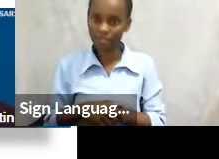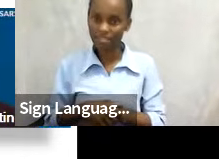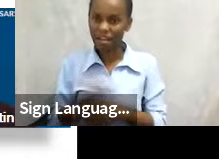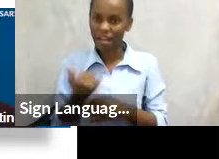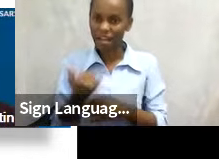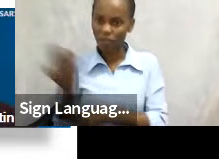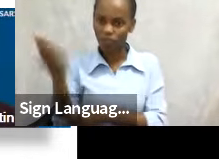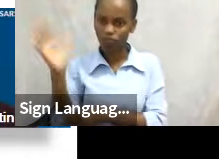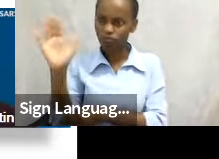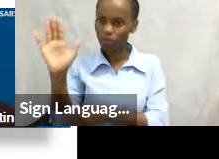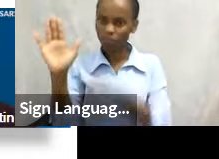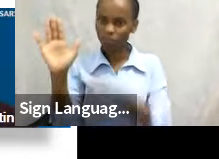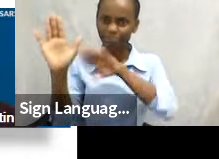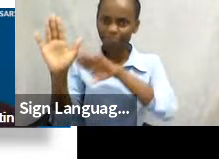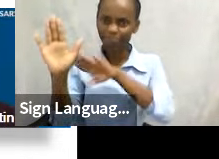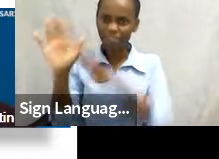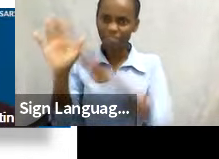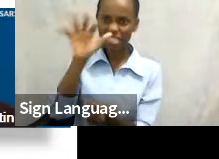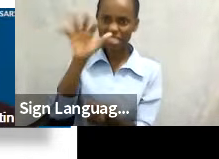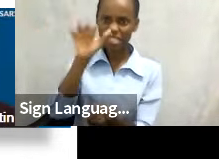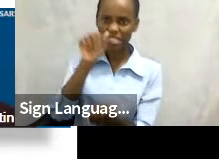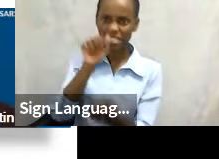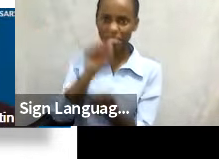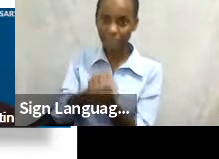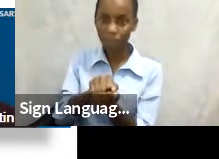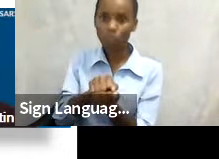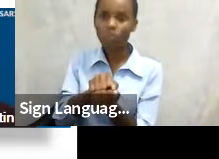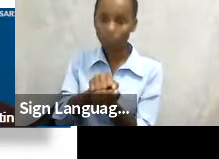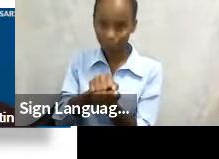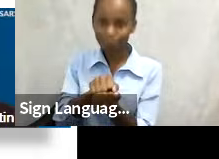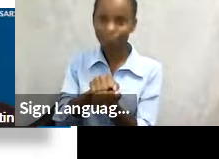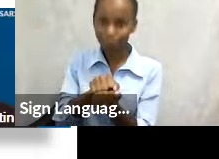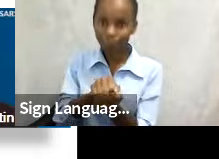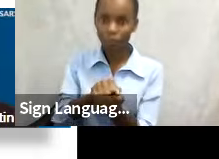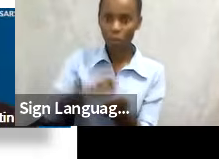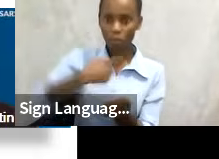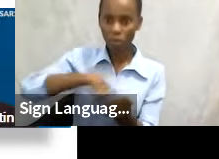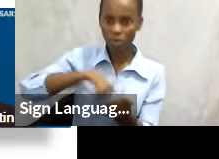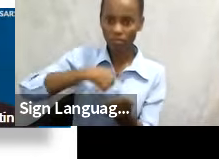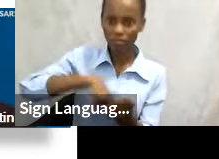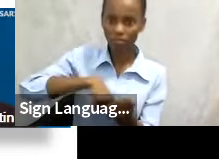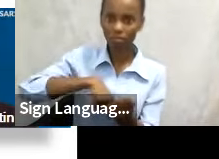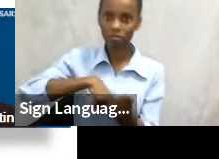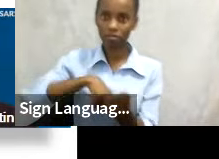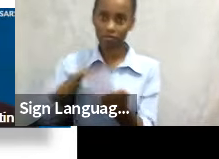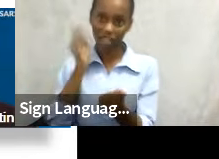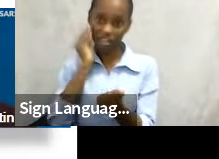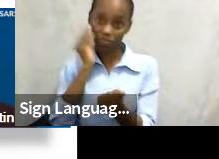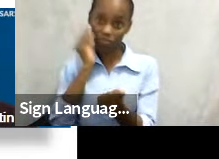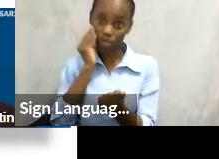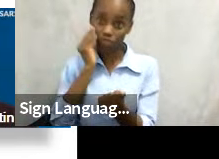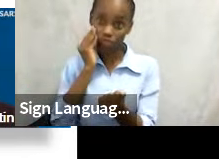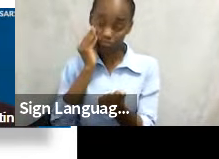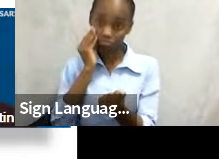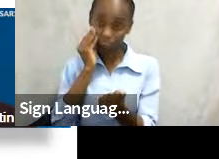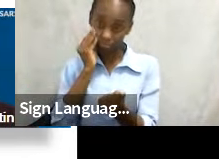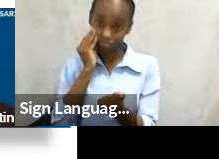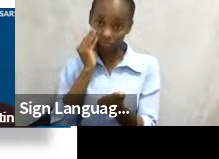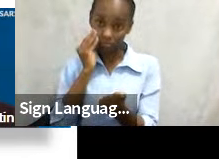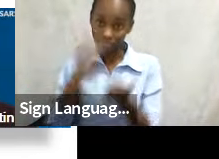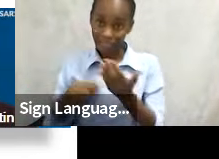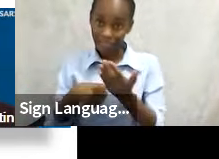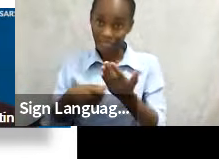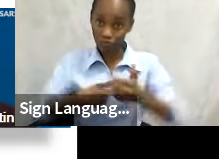of your complete RTR 12 or personal income tax return as based on either